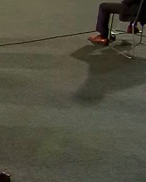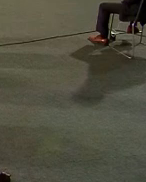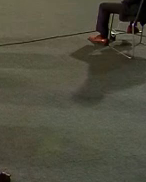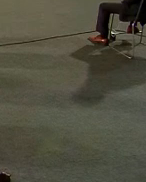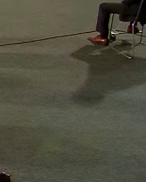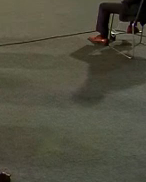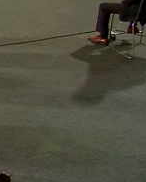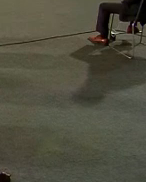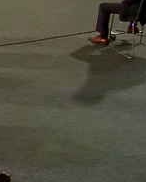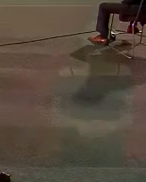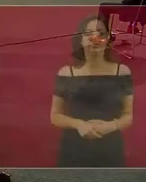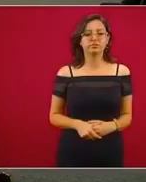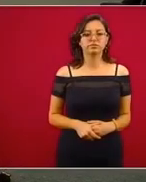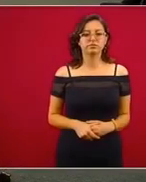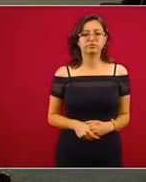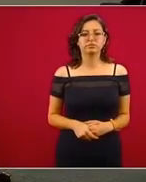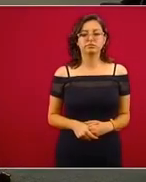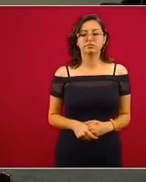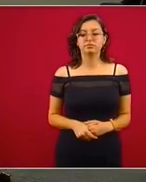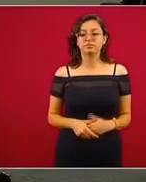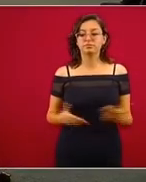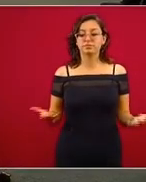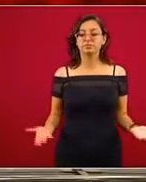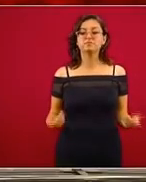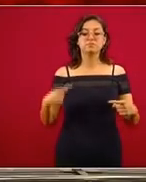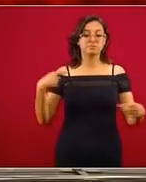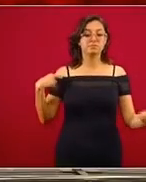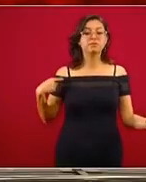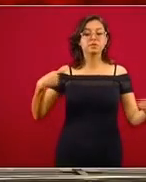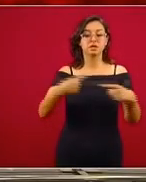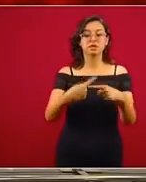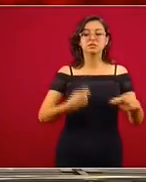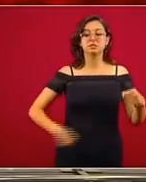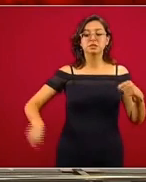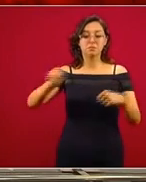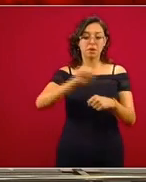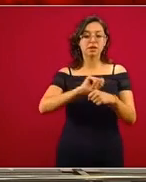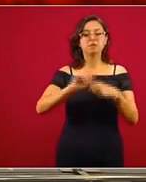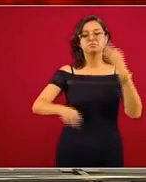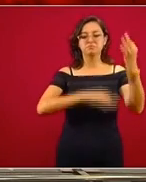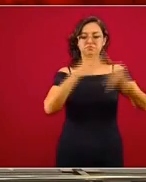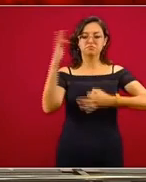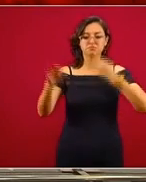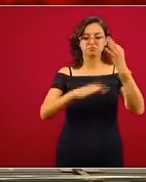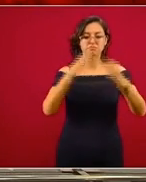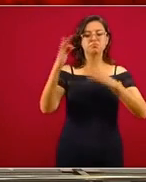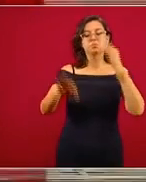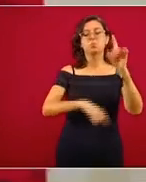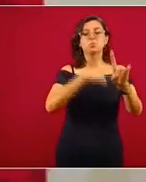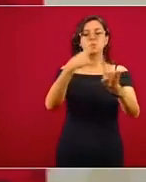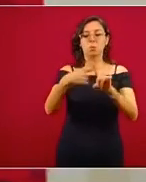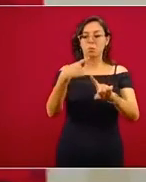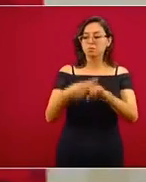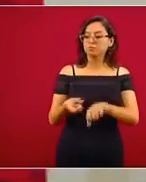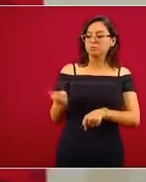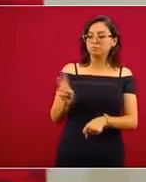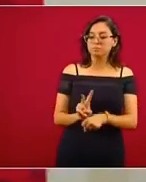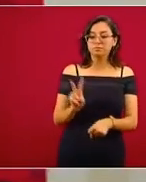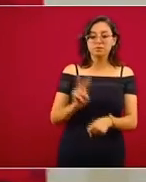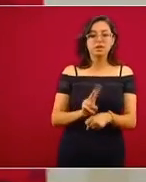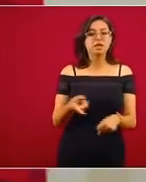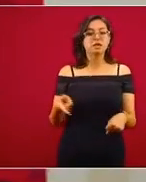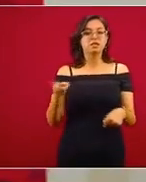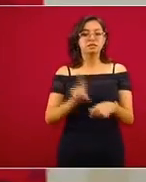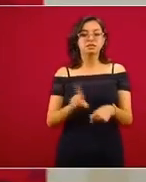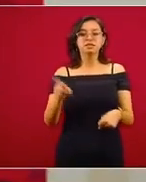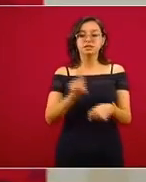hemos positive compartido esta news, noticia positiva de not que just from no solo direct por observación observation that directa, we've como been lo hemos venido documenting every single documentando day, todos los but